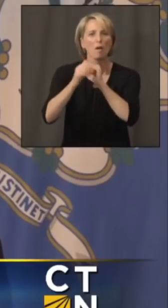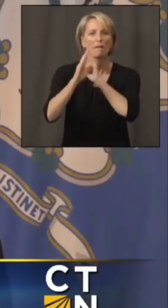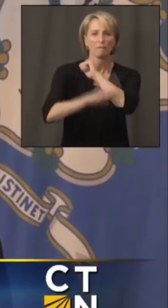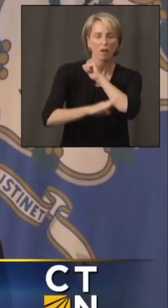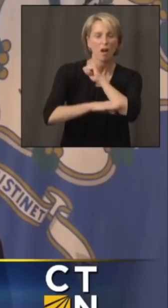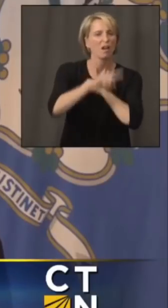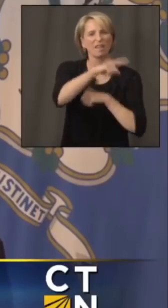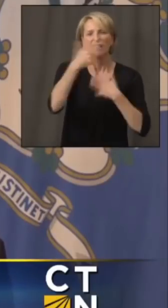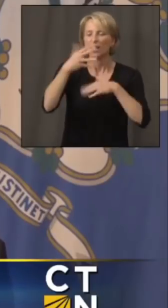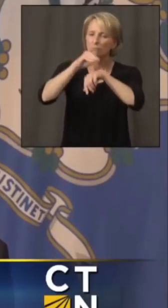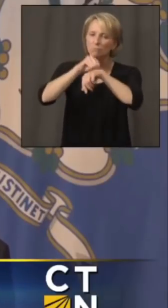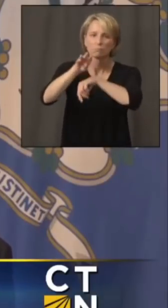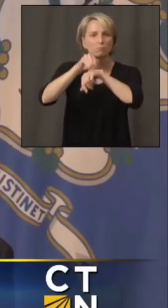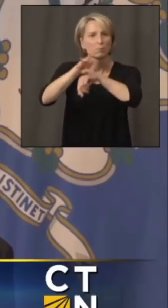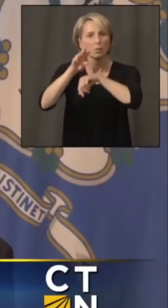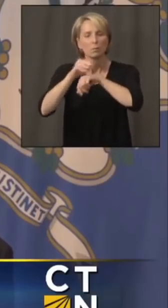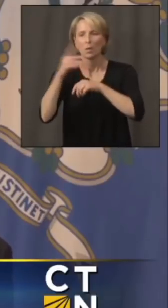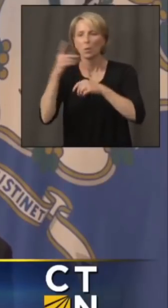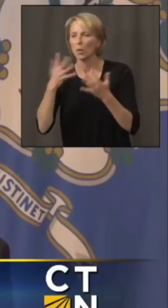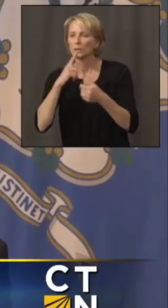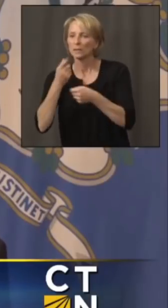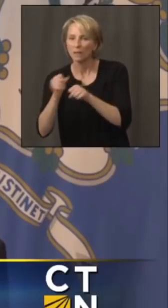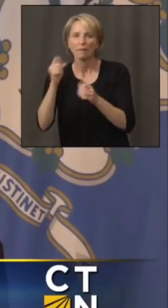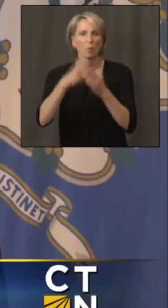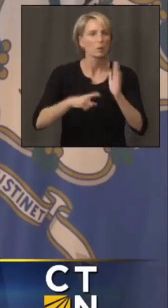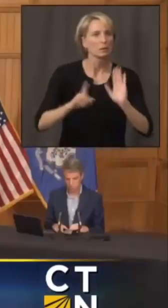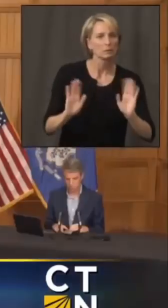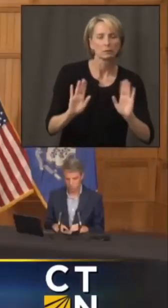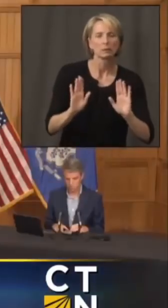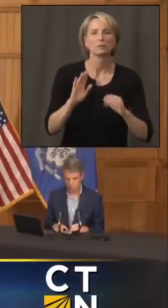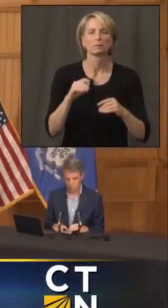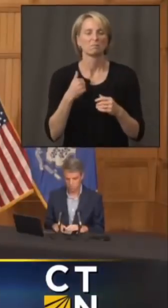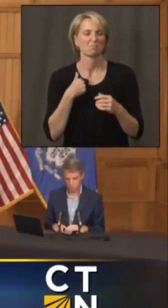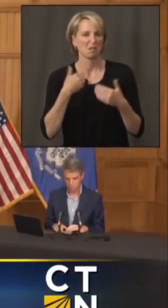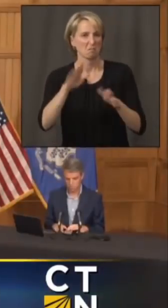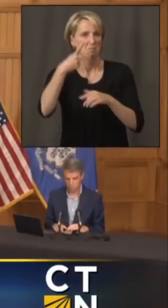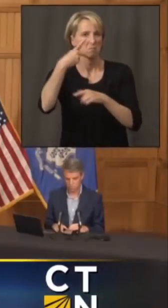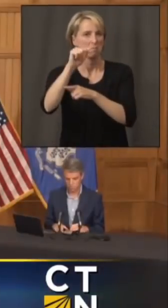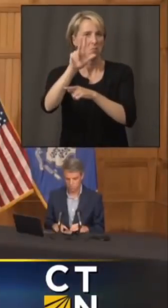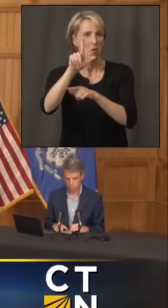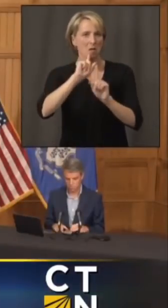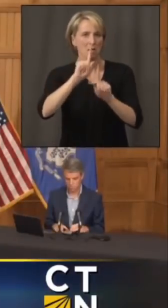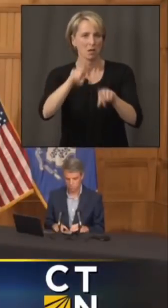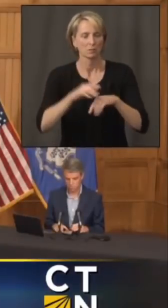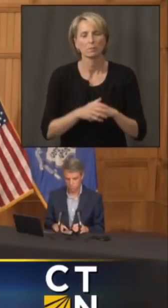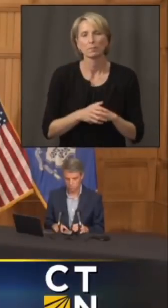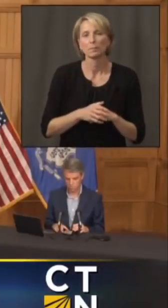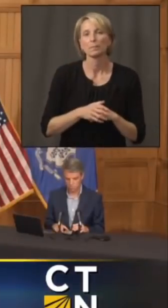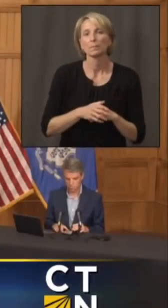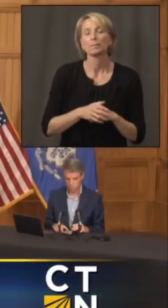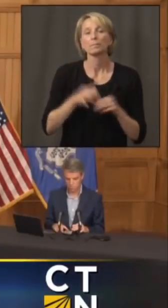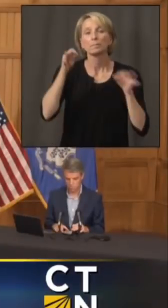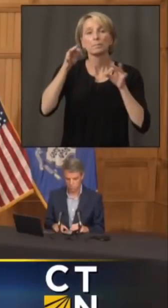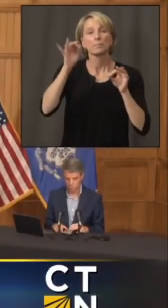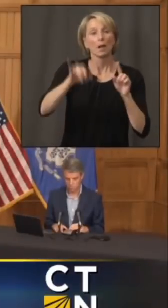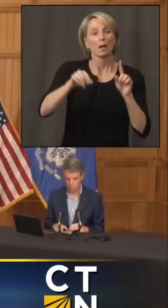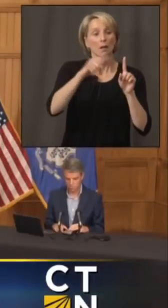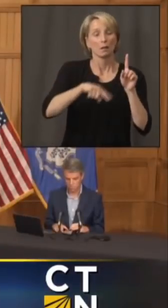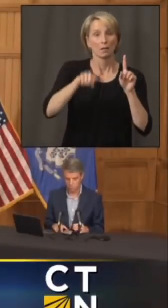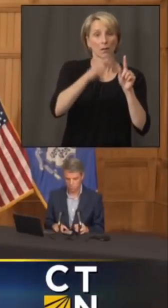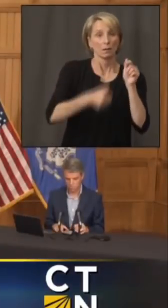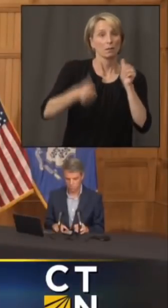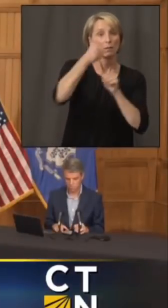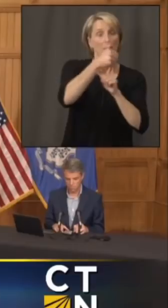and how to get that implemented. Paul, do you want to speak to that? Yeah. Department of Public Health has been in constant conversation